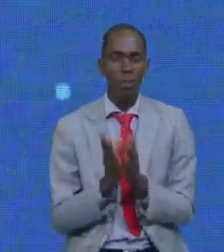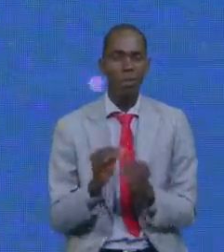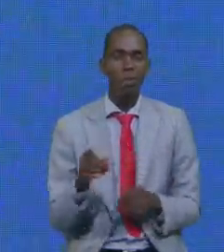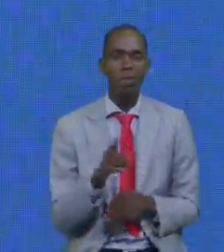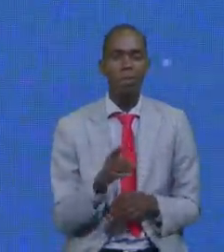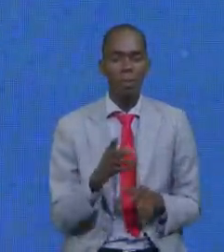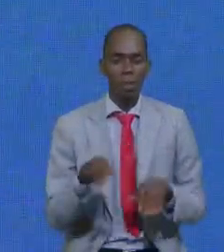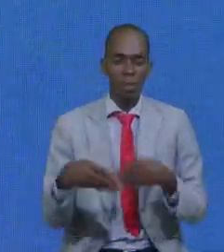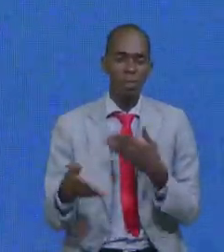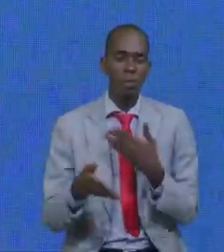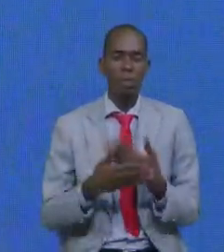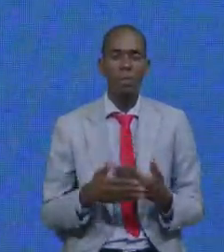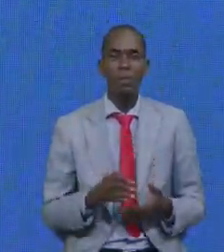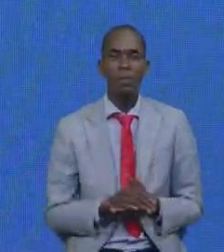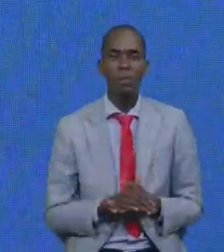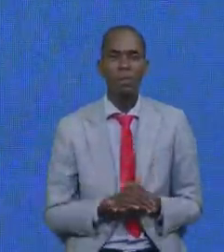to the counselor.